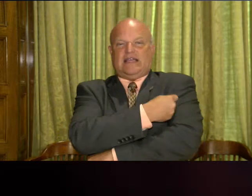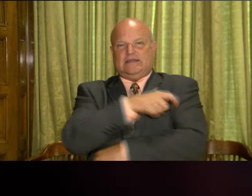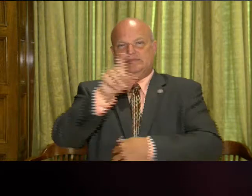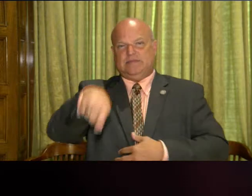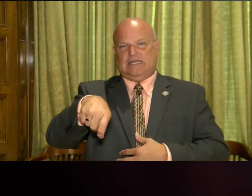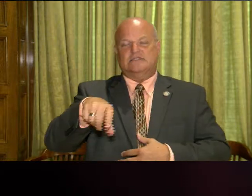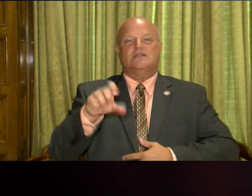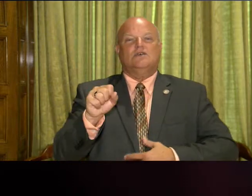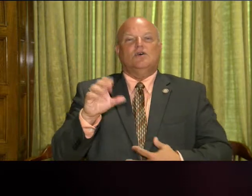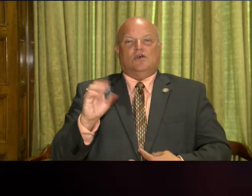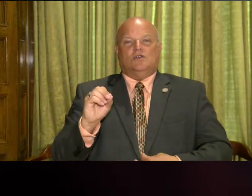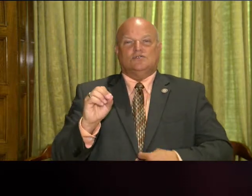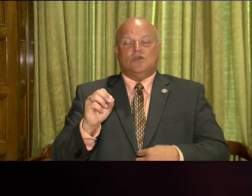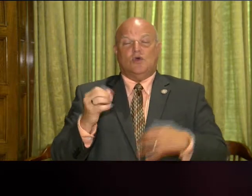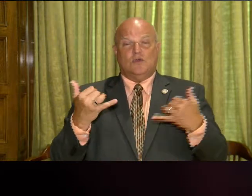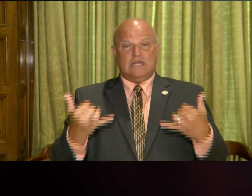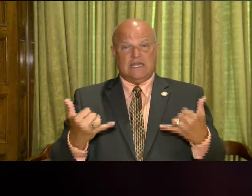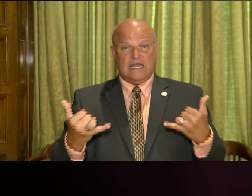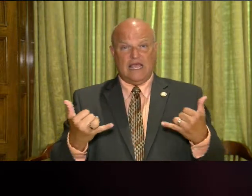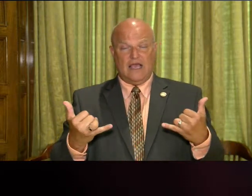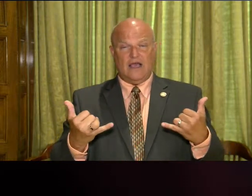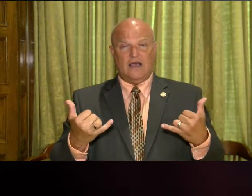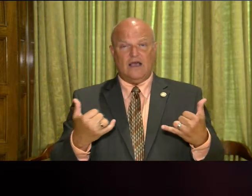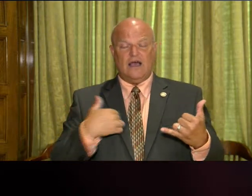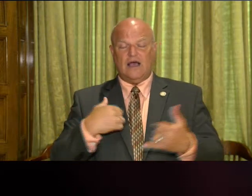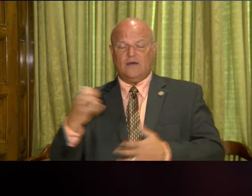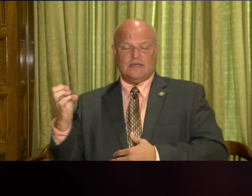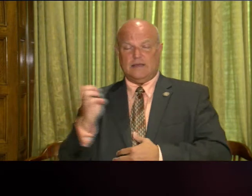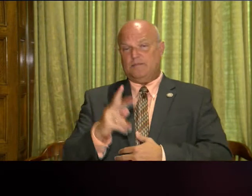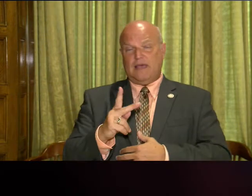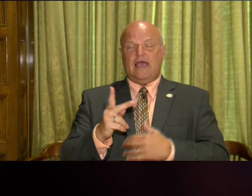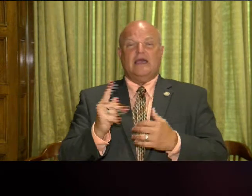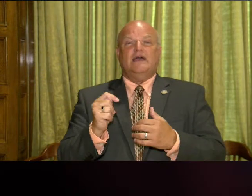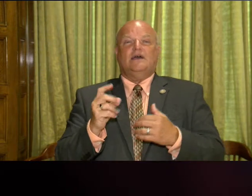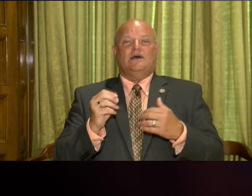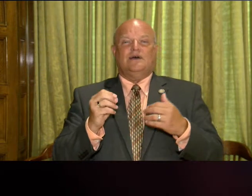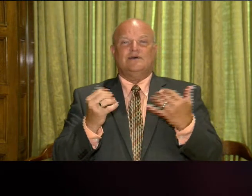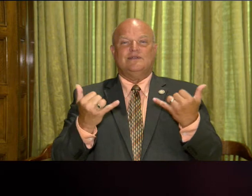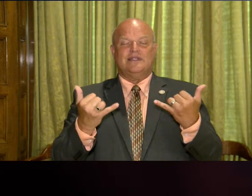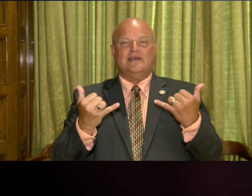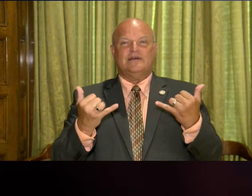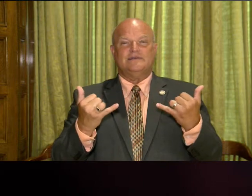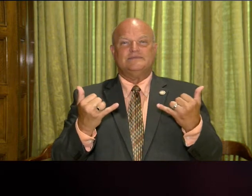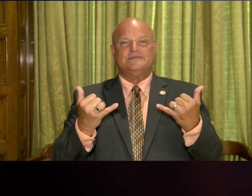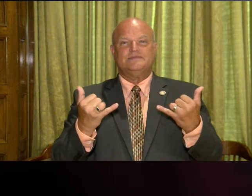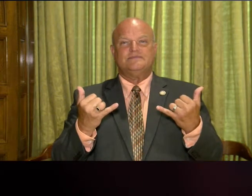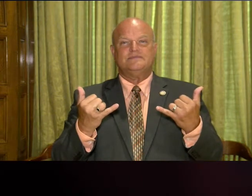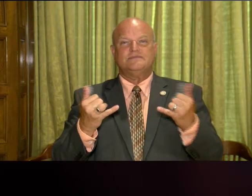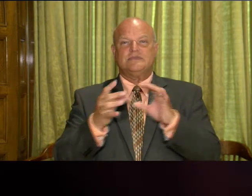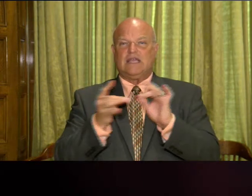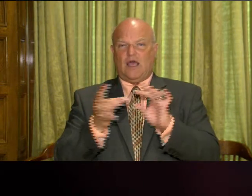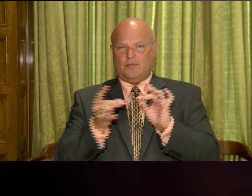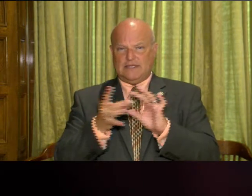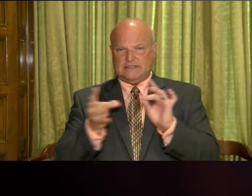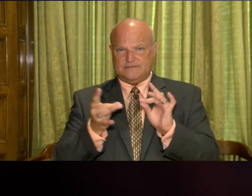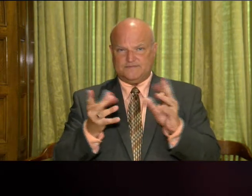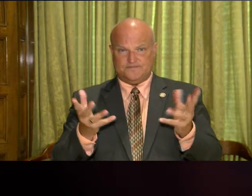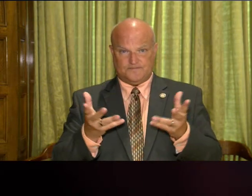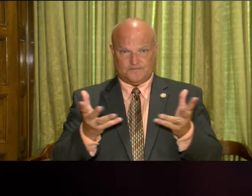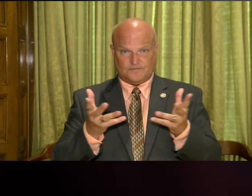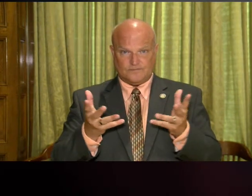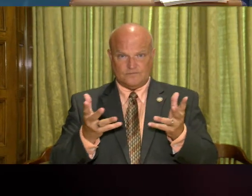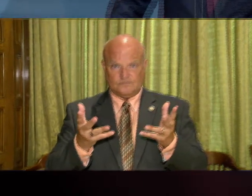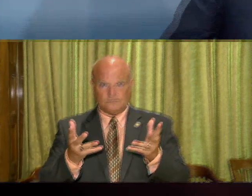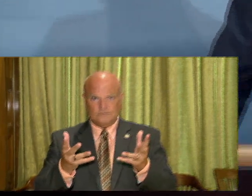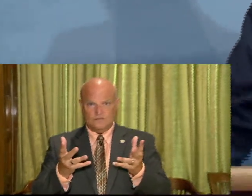so with that, let me come back to a comment, and that is,